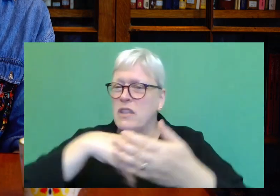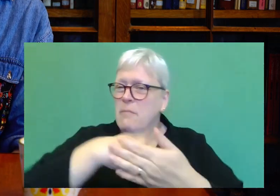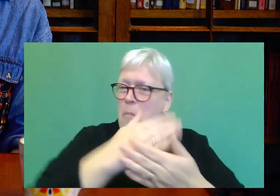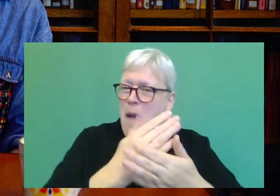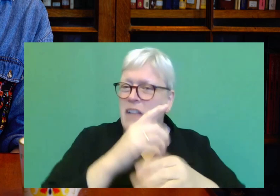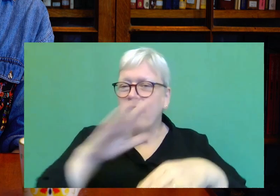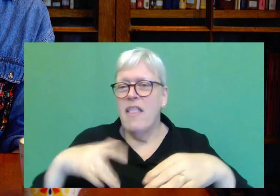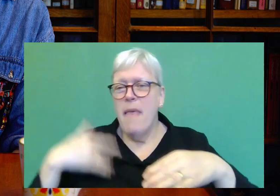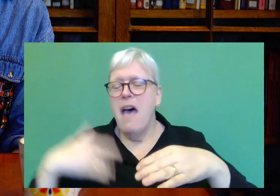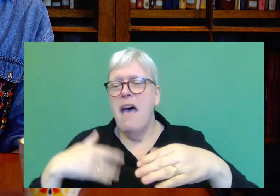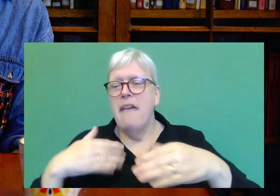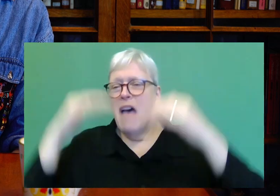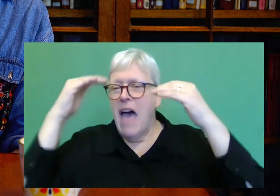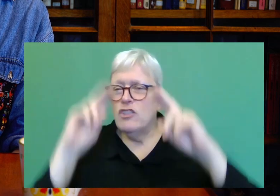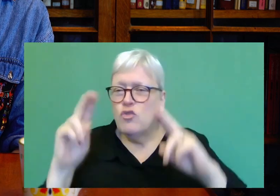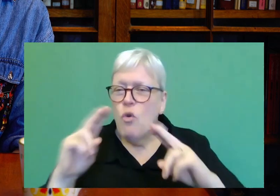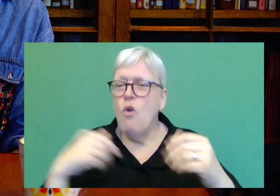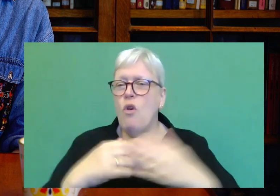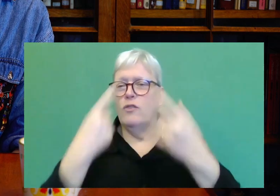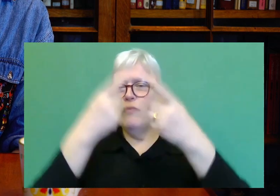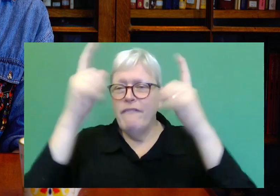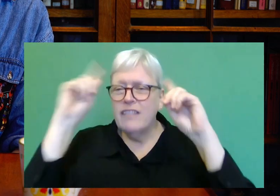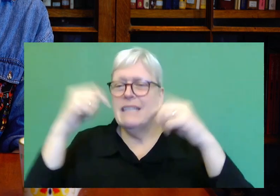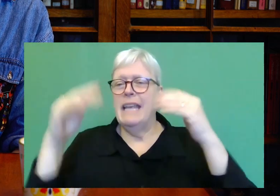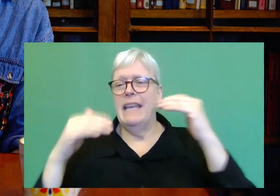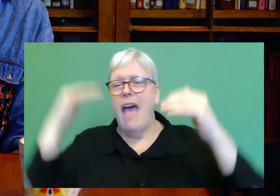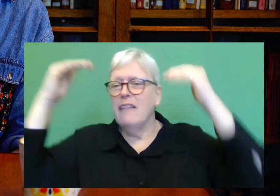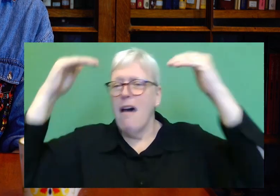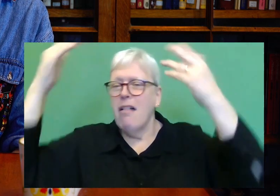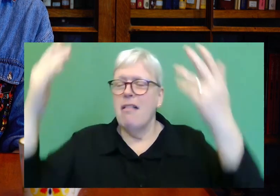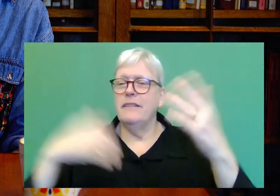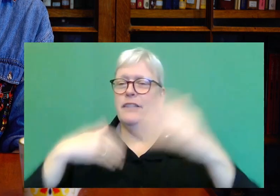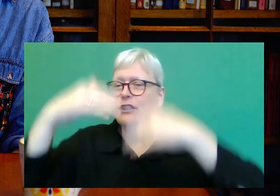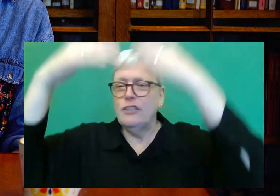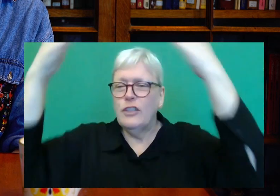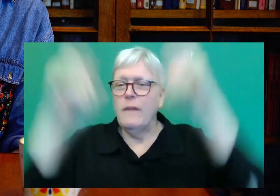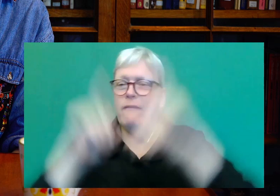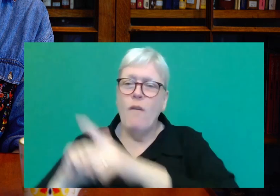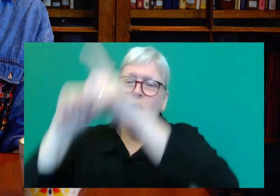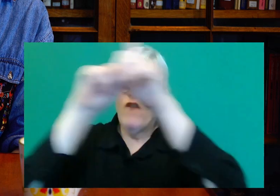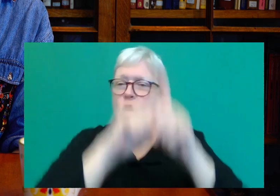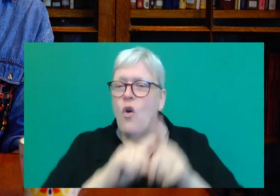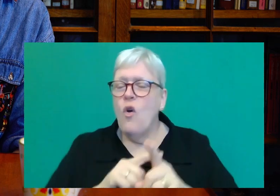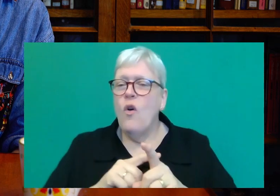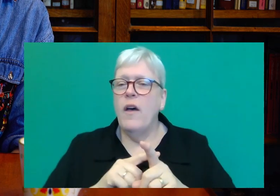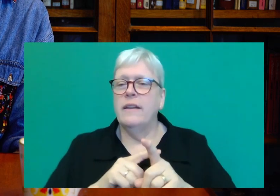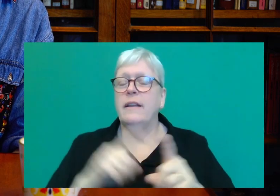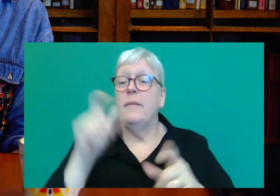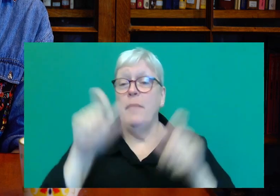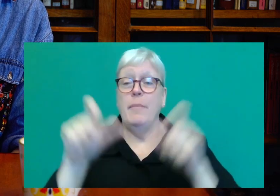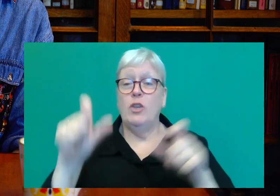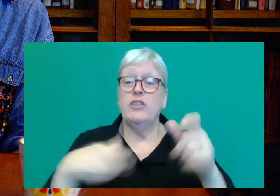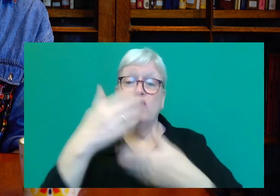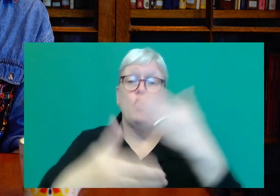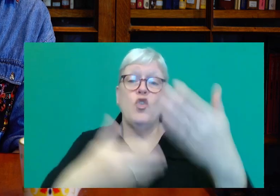them. And I think people's story about how they came across friends, because they're so carefully selected, you